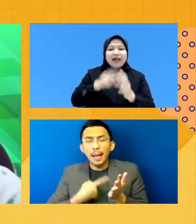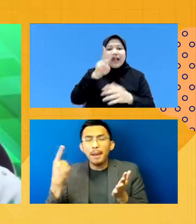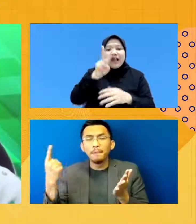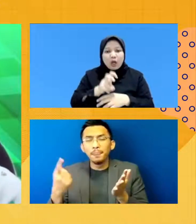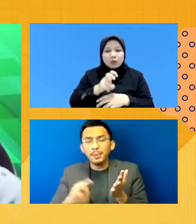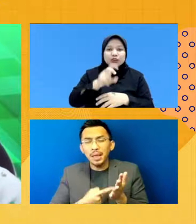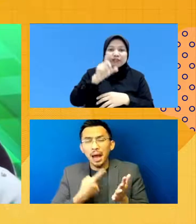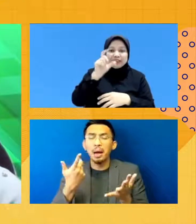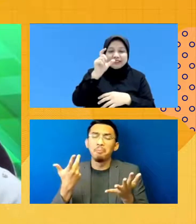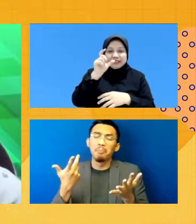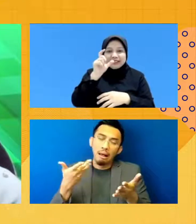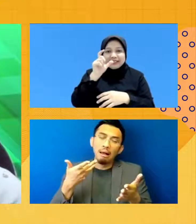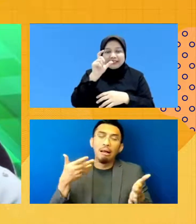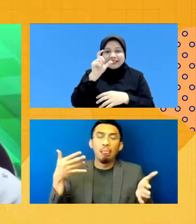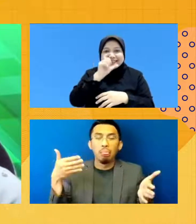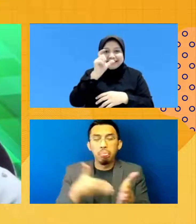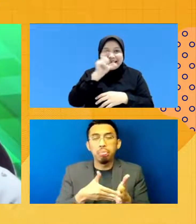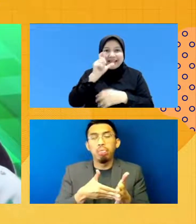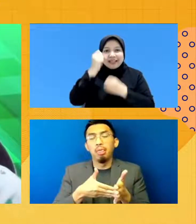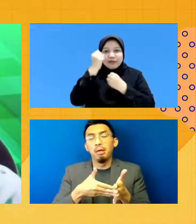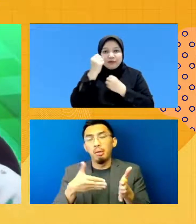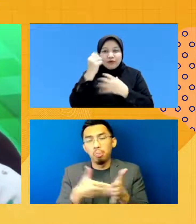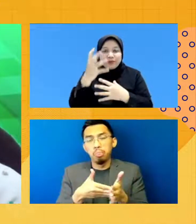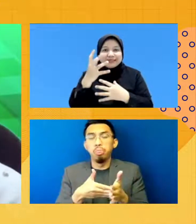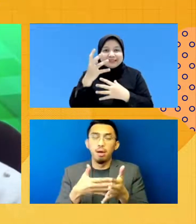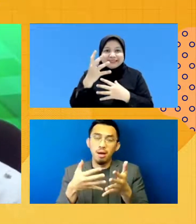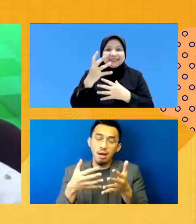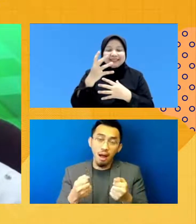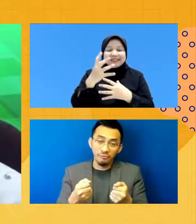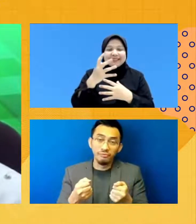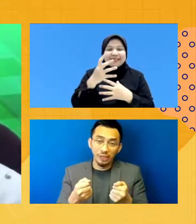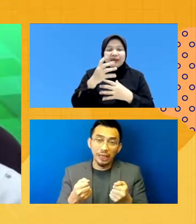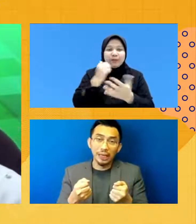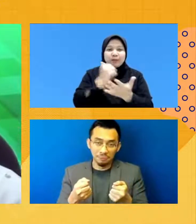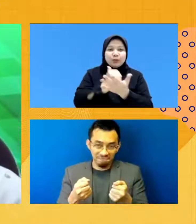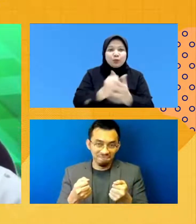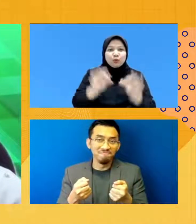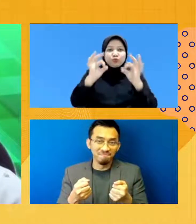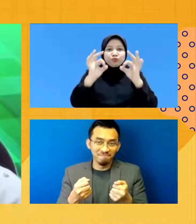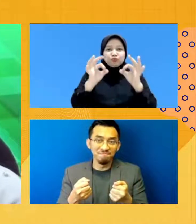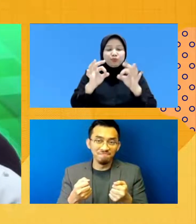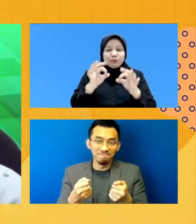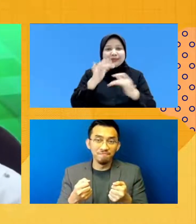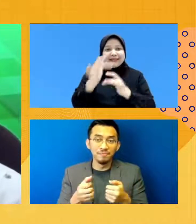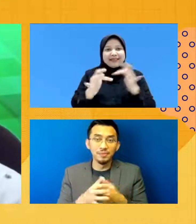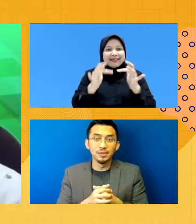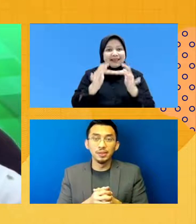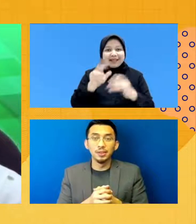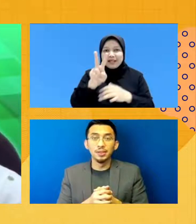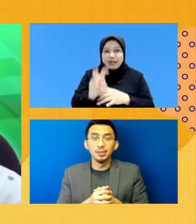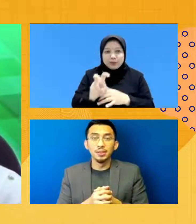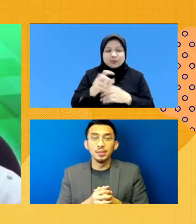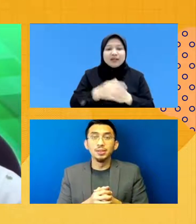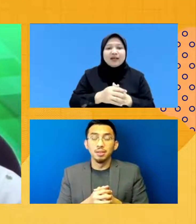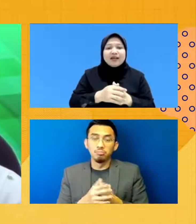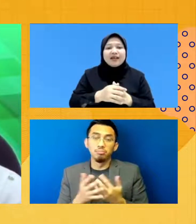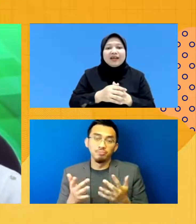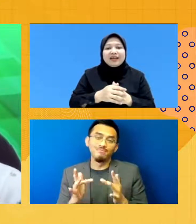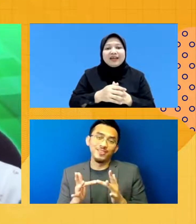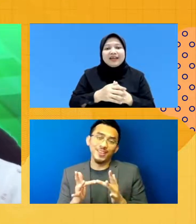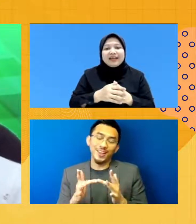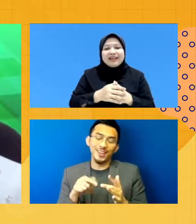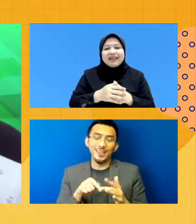of information on digital sexuality uh, on internet. So this is like really free